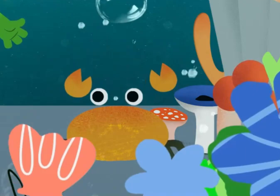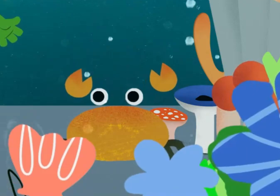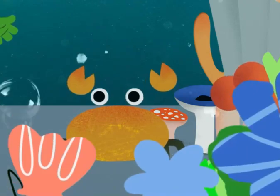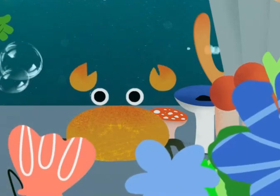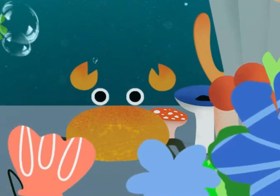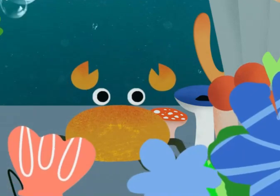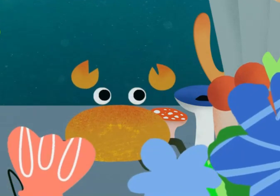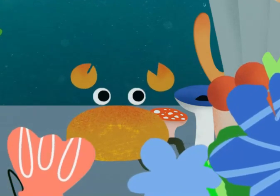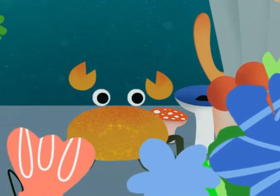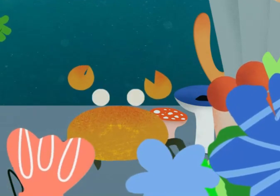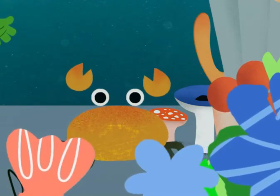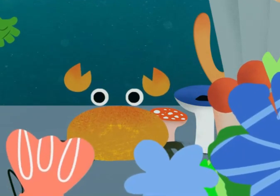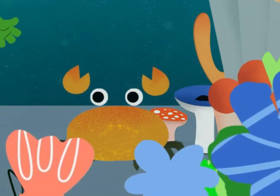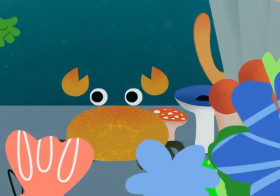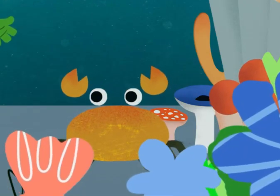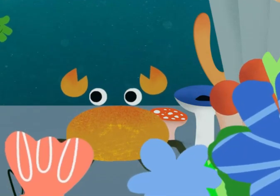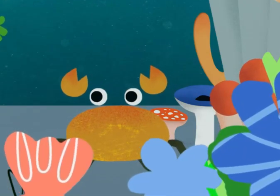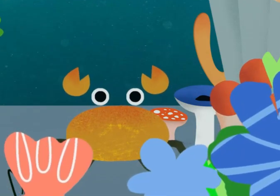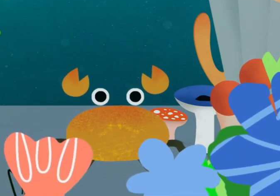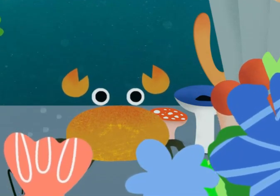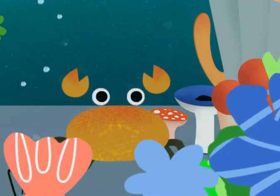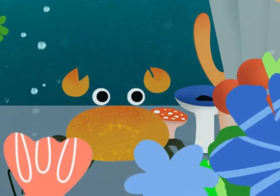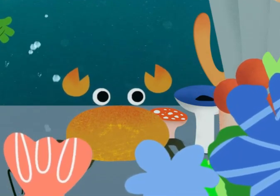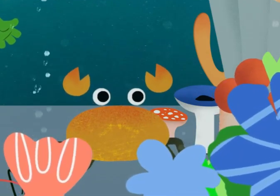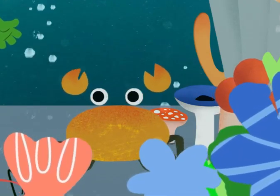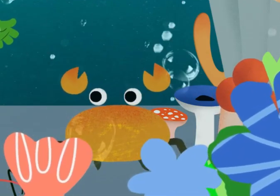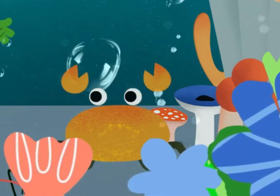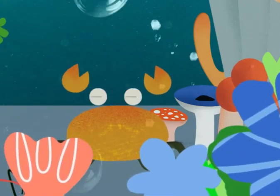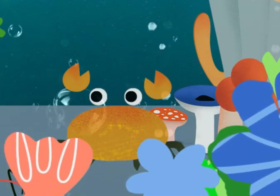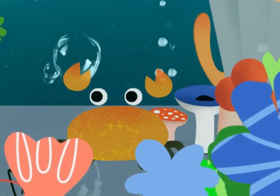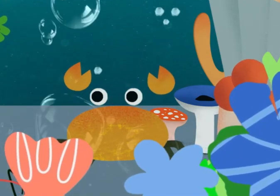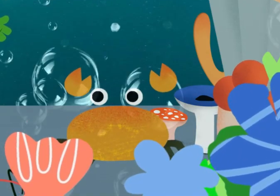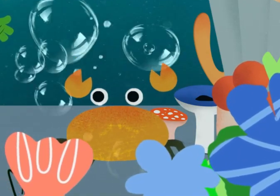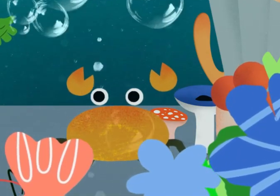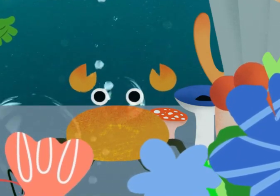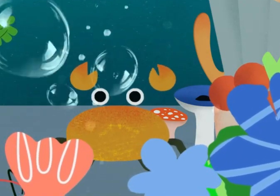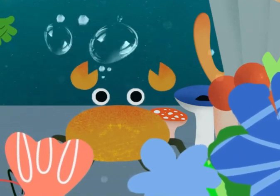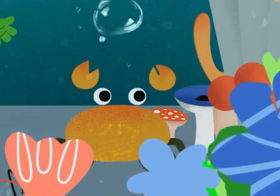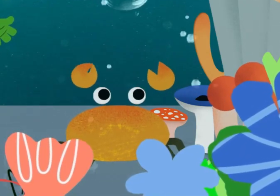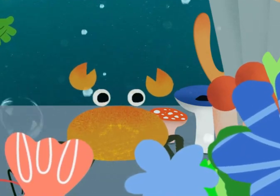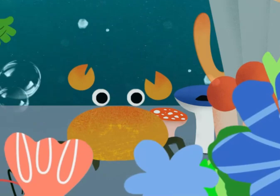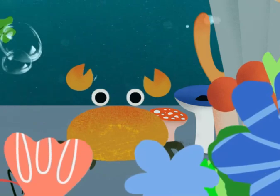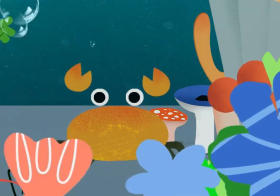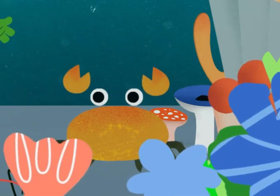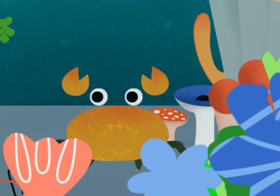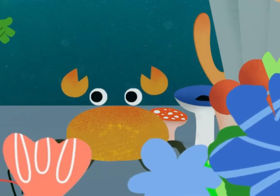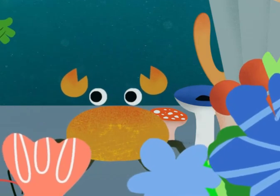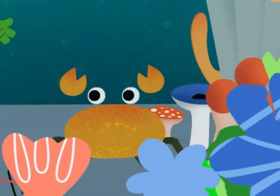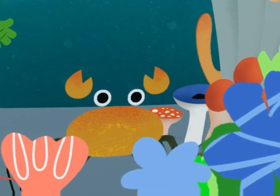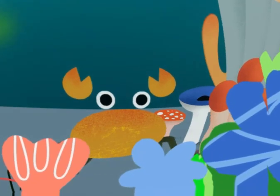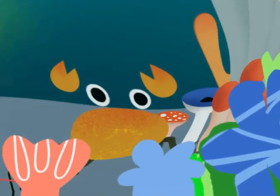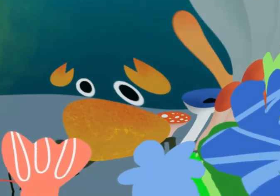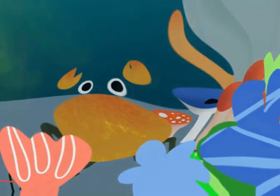is Shelly, and welcome to BIMS Bites Kids with your host, Andrew Walker. Take it away, Andrew.